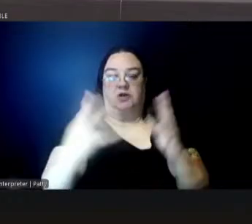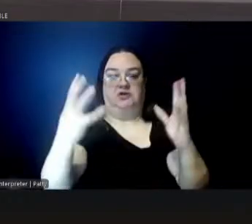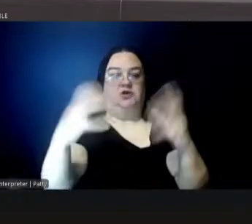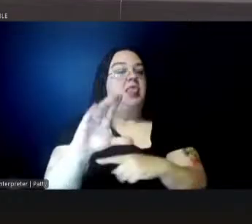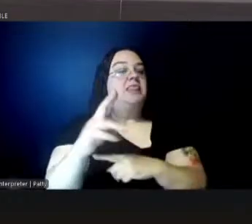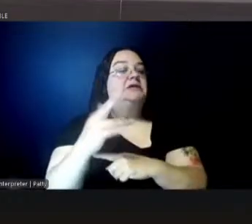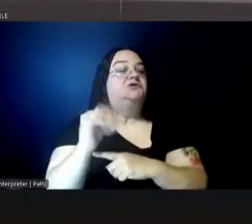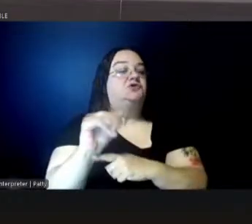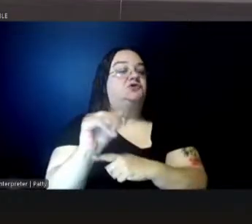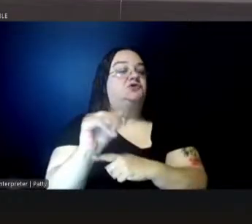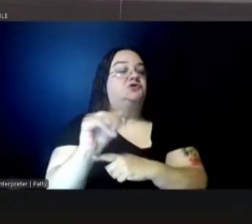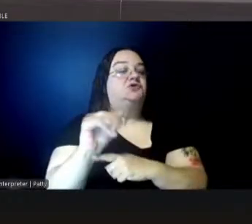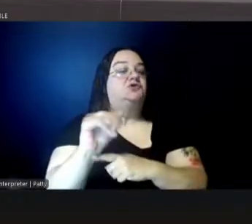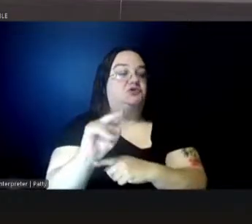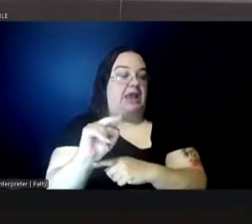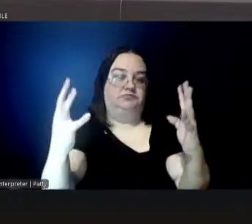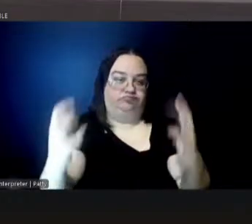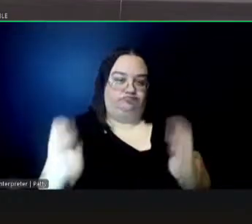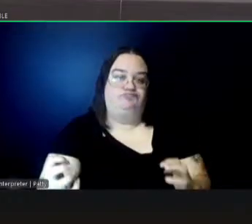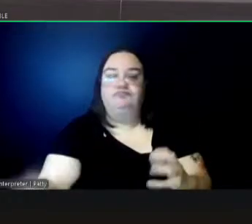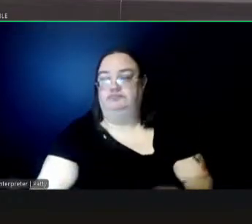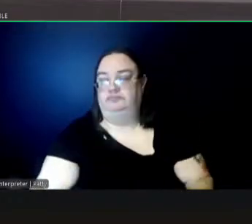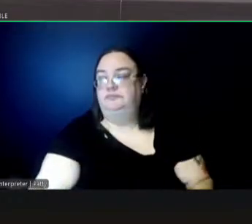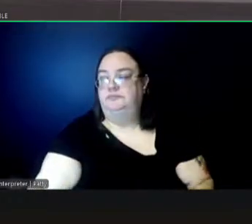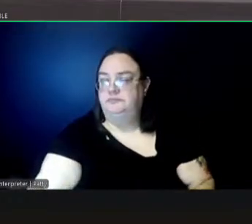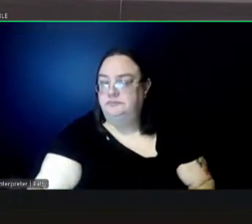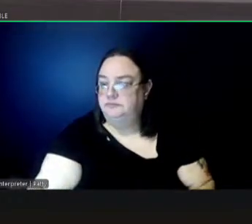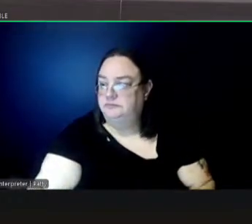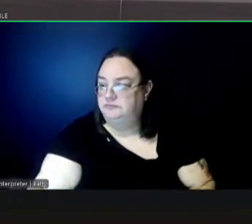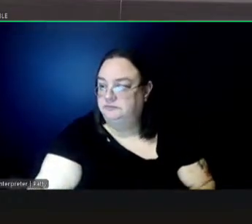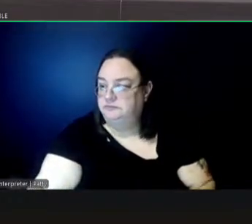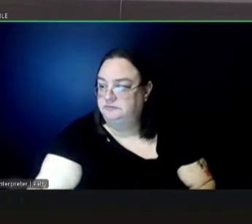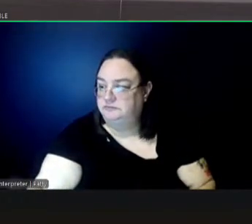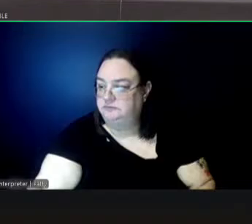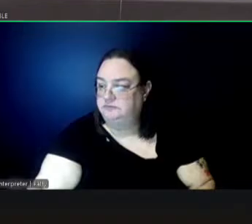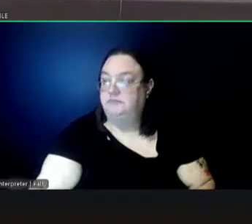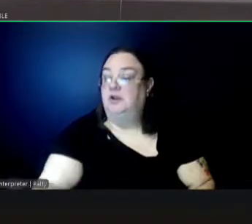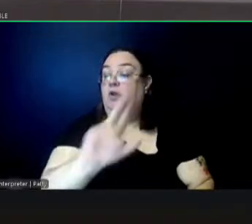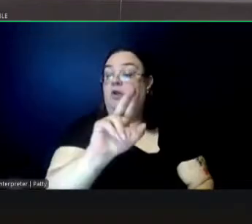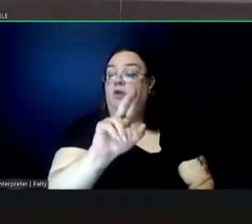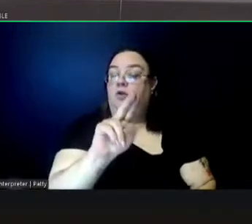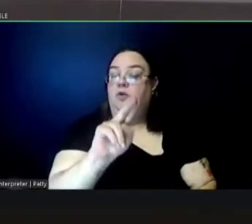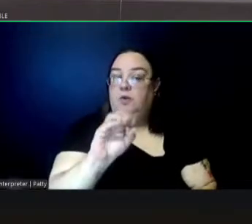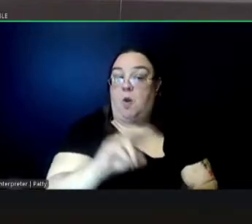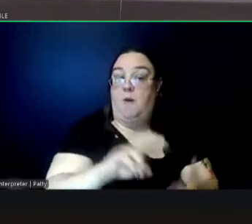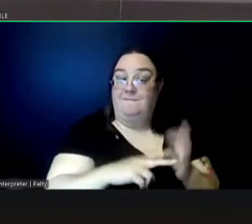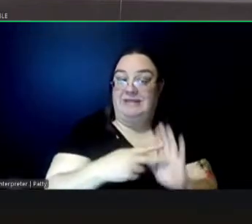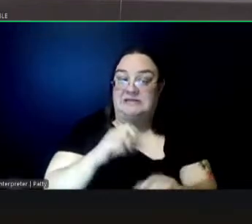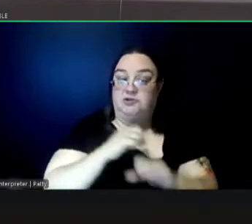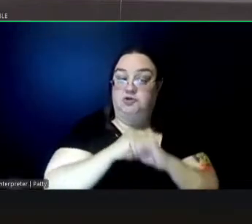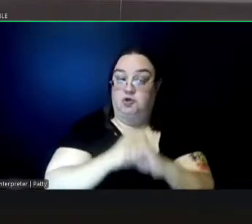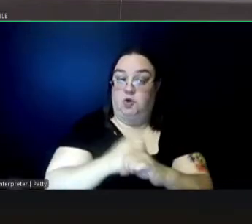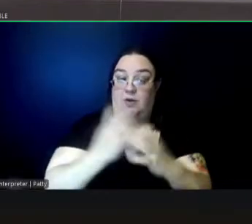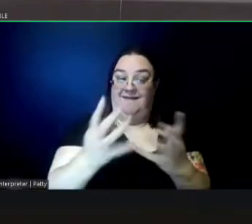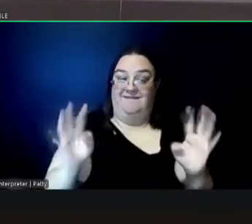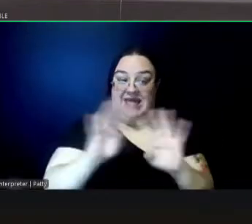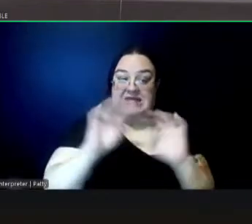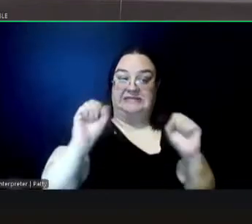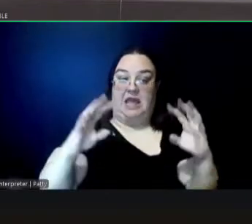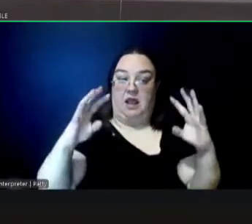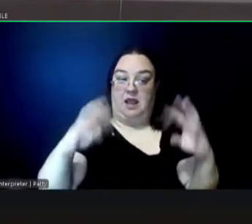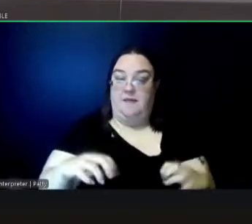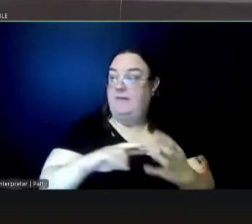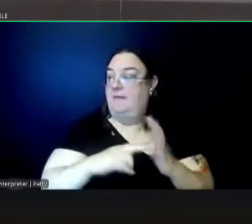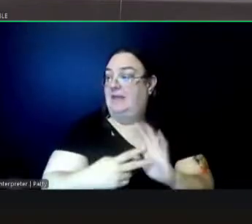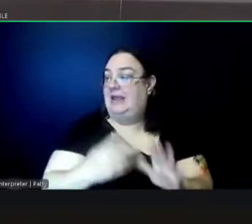link down. And the UNO means the security fence can come down, which means we get our